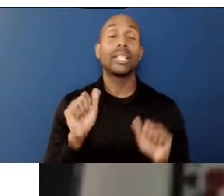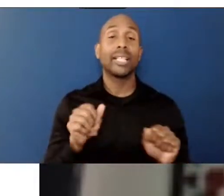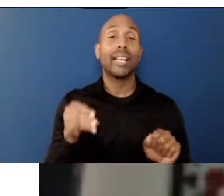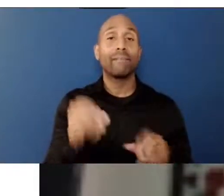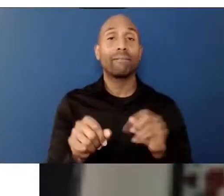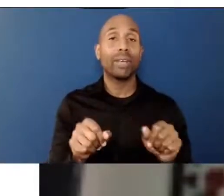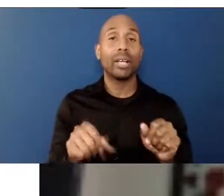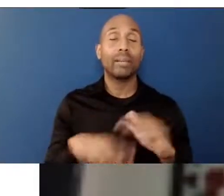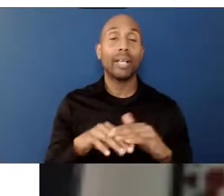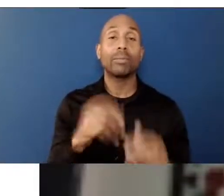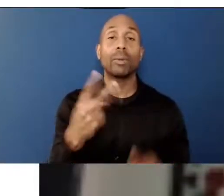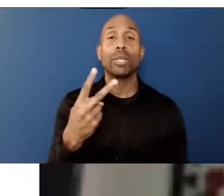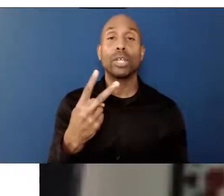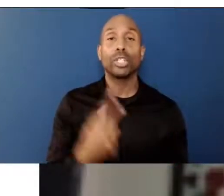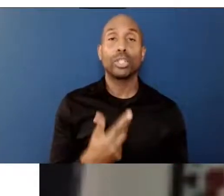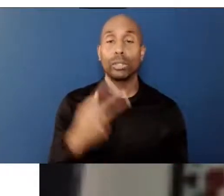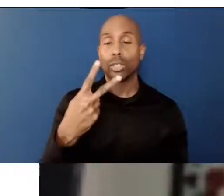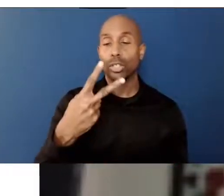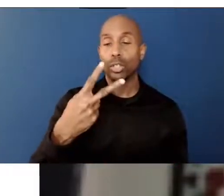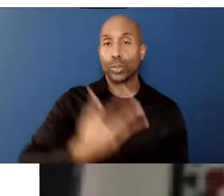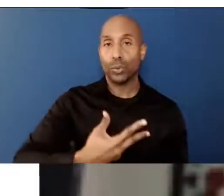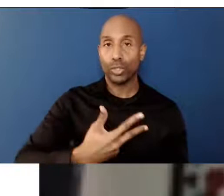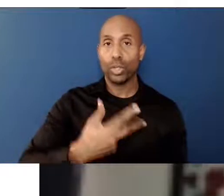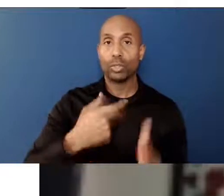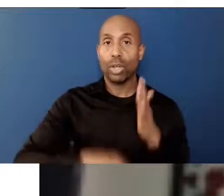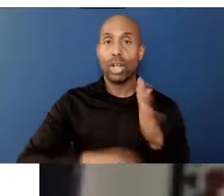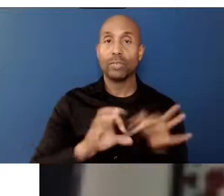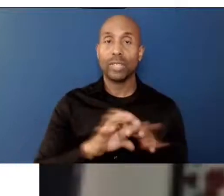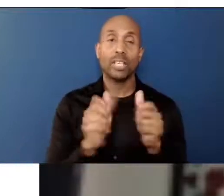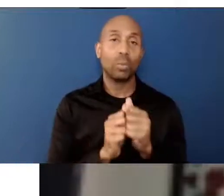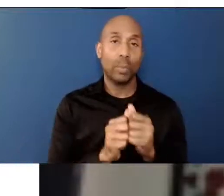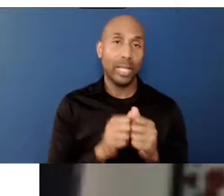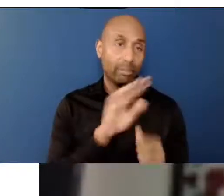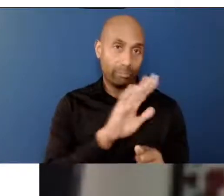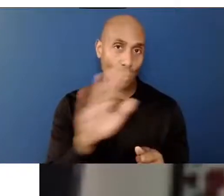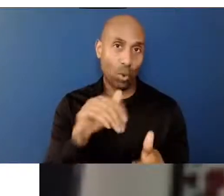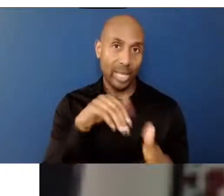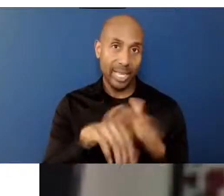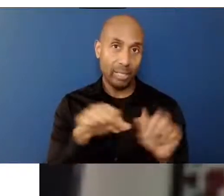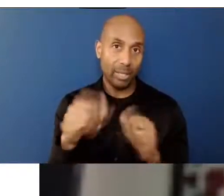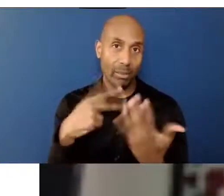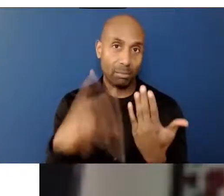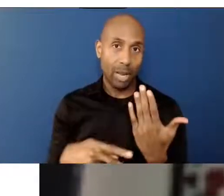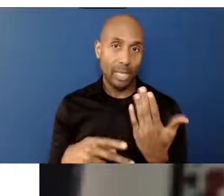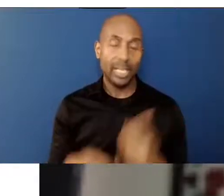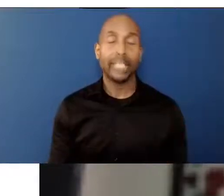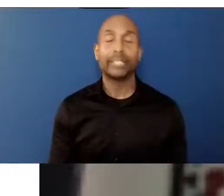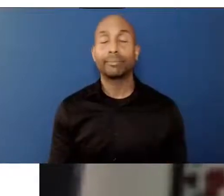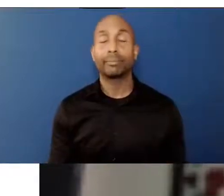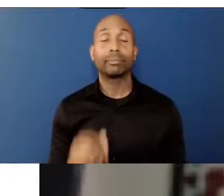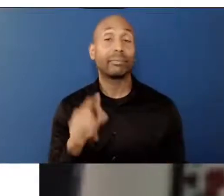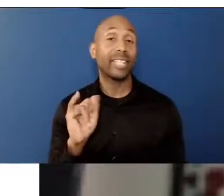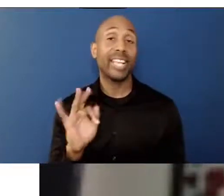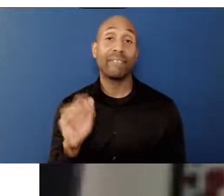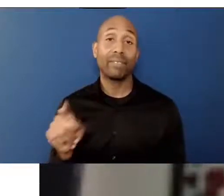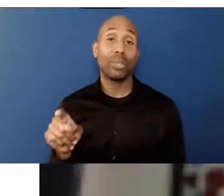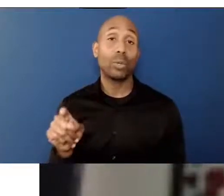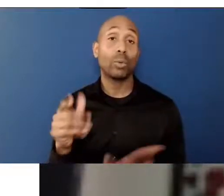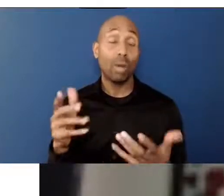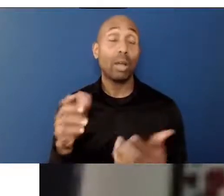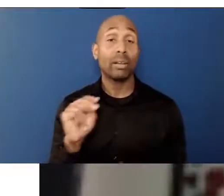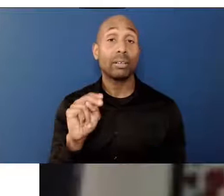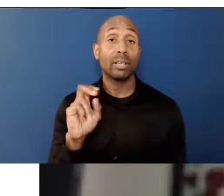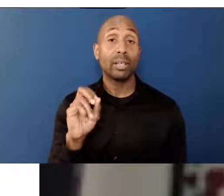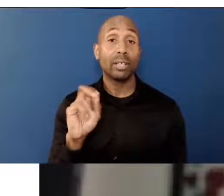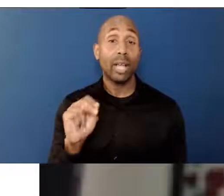costs associated with the accessibility project. So you could be a registered nonprofit to sort of be considered for this